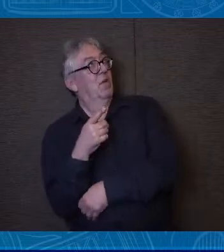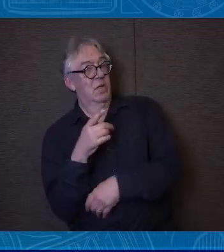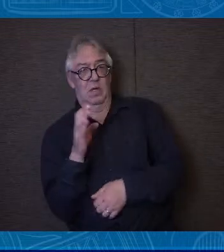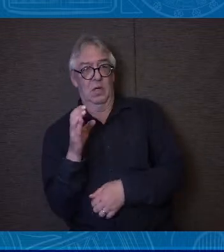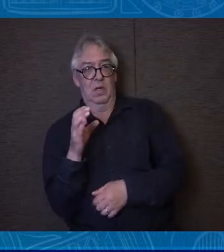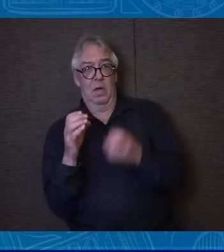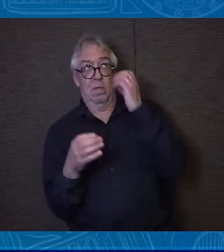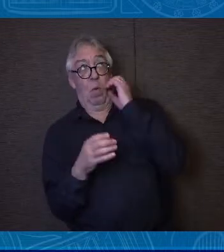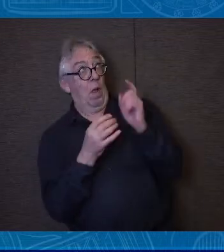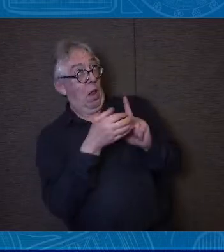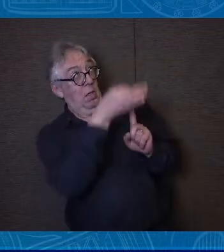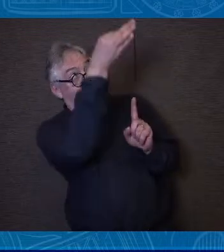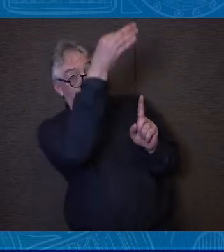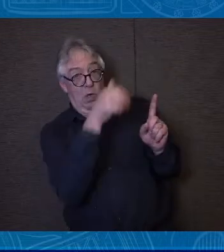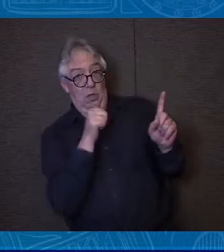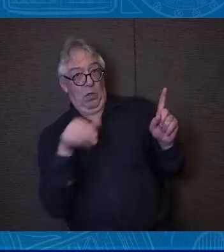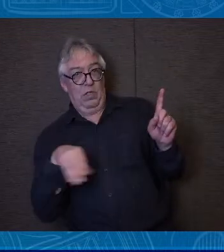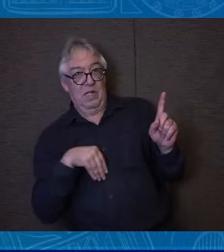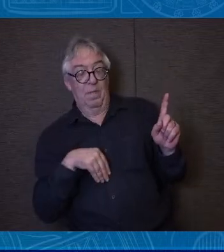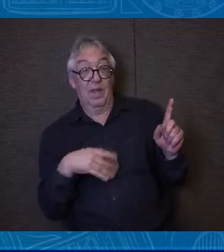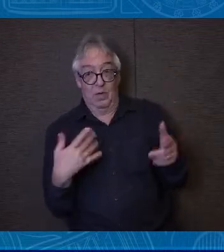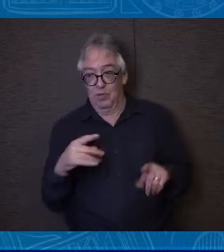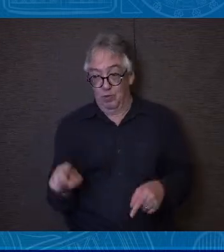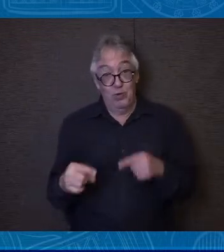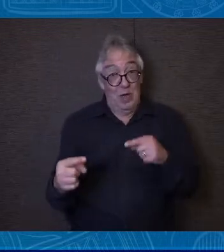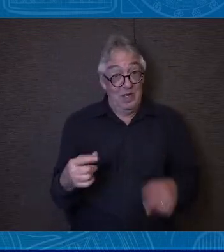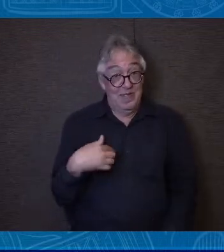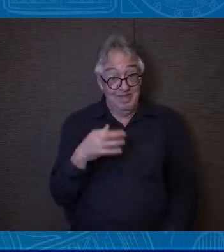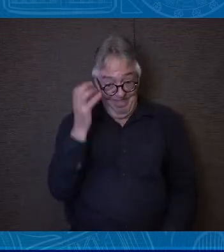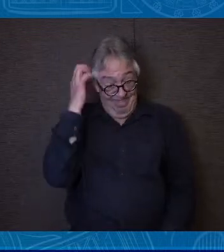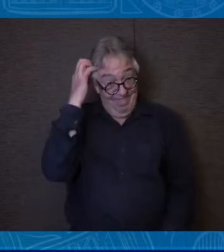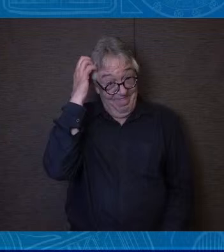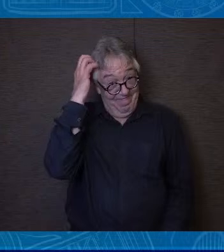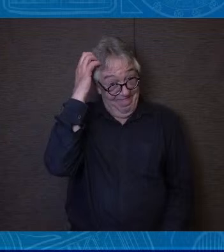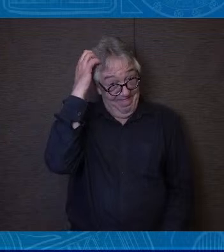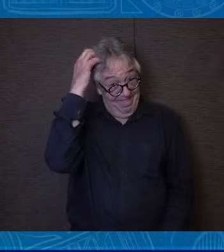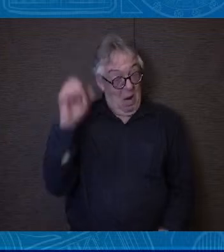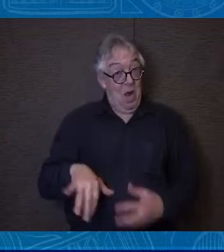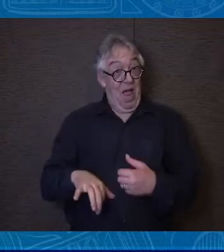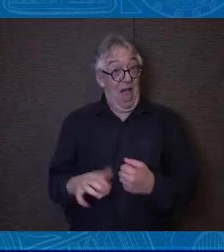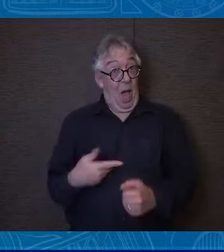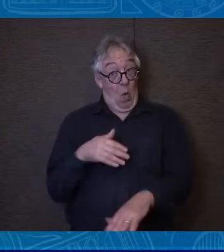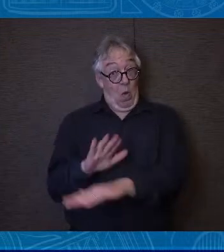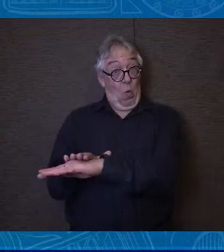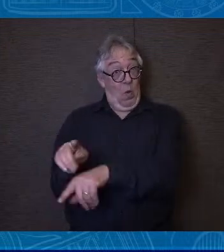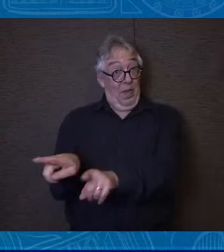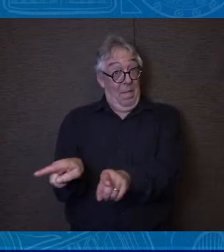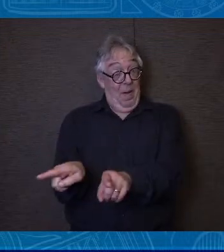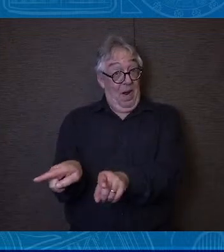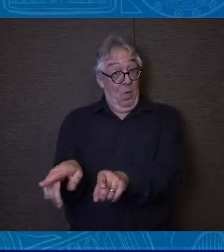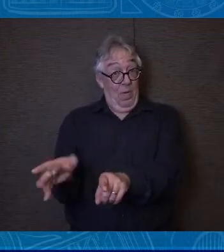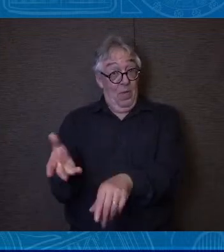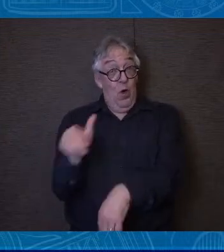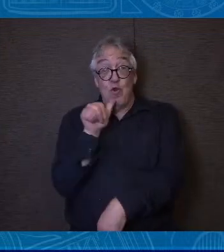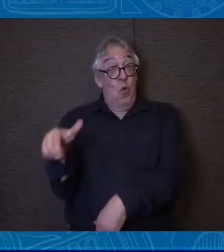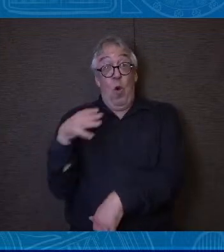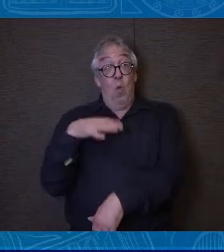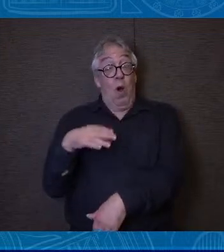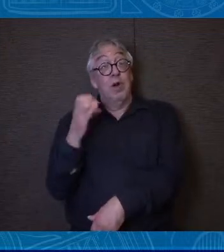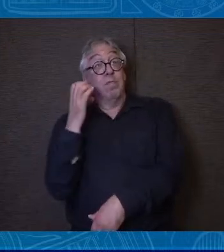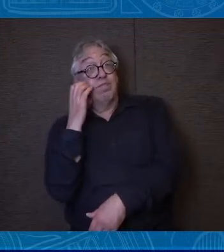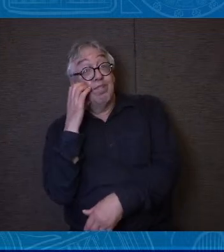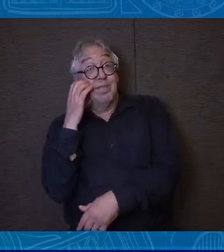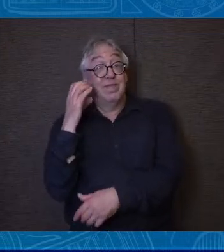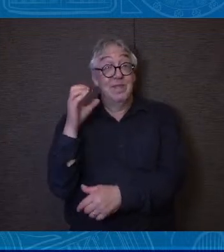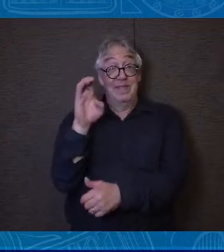So then the challenge for you is to how you're able to get to warn them at the right point in time.